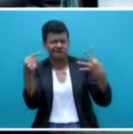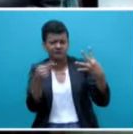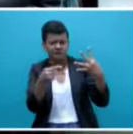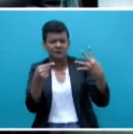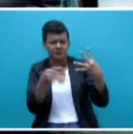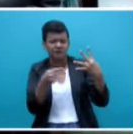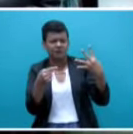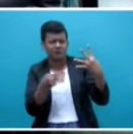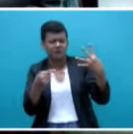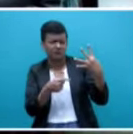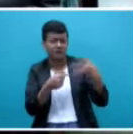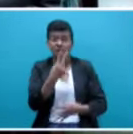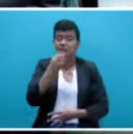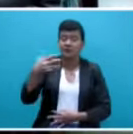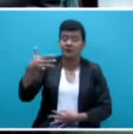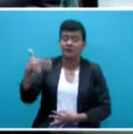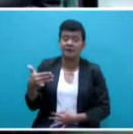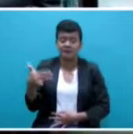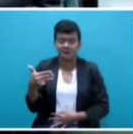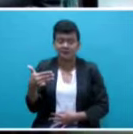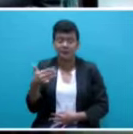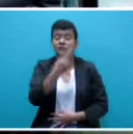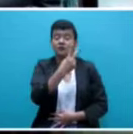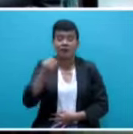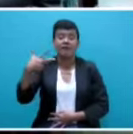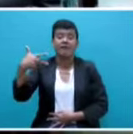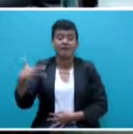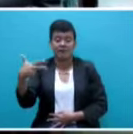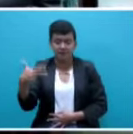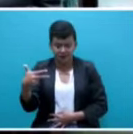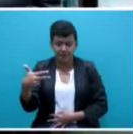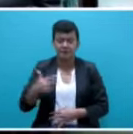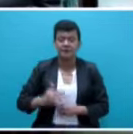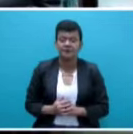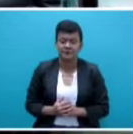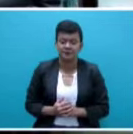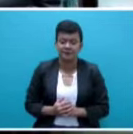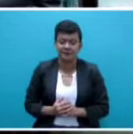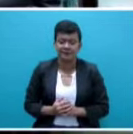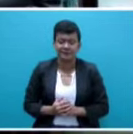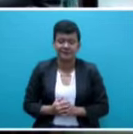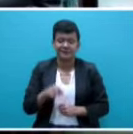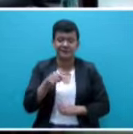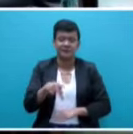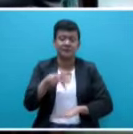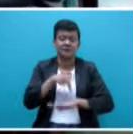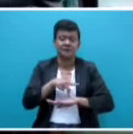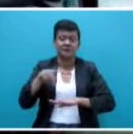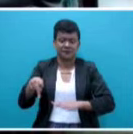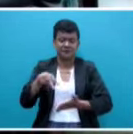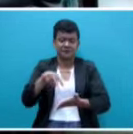2018. Mr. Speaker, sir, it's imperative for the Parliament and its standing committees to fulfill its constitutional